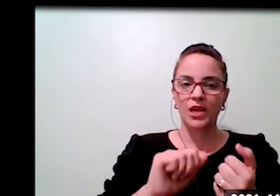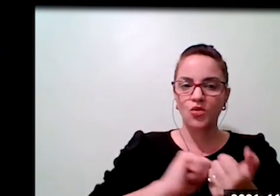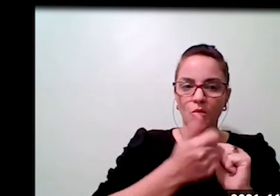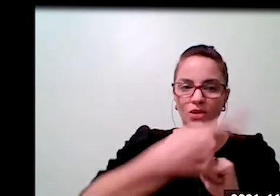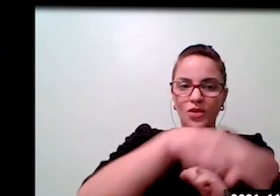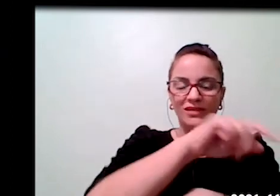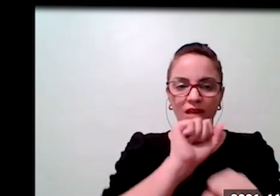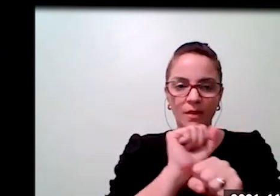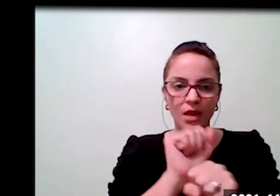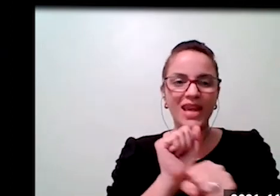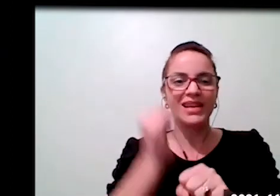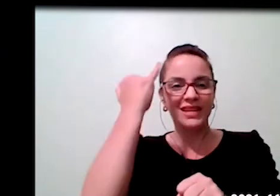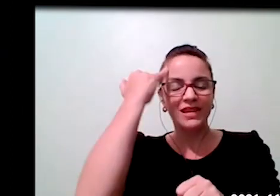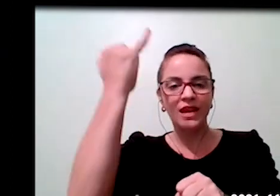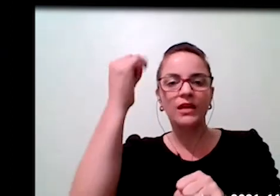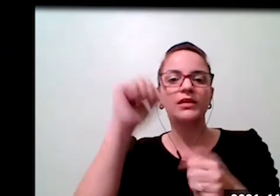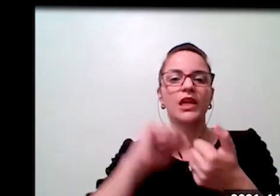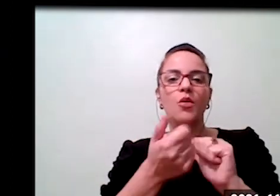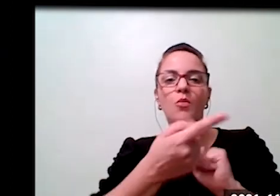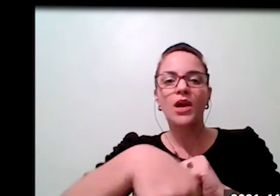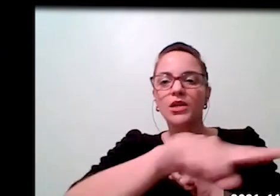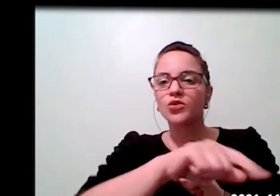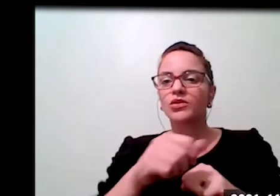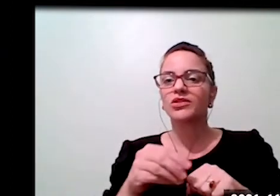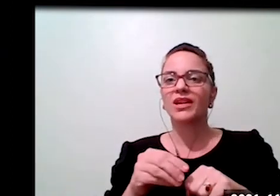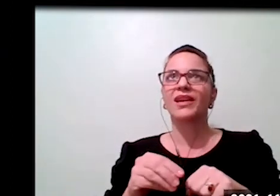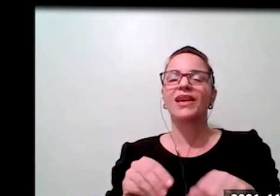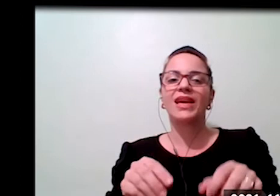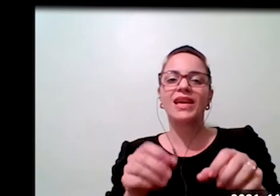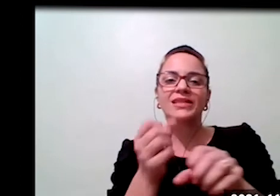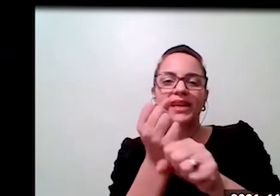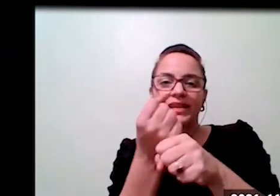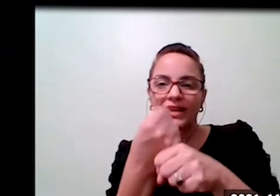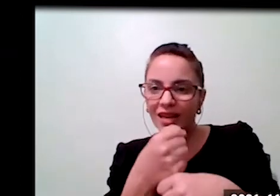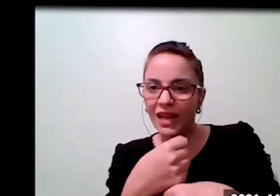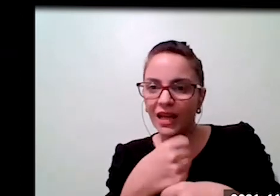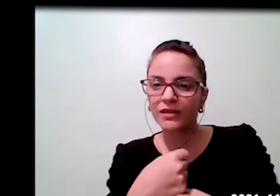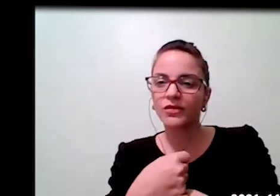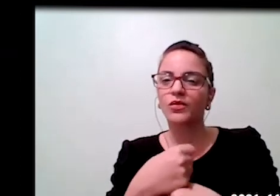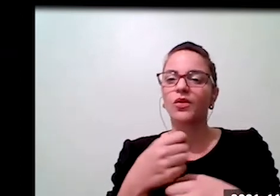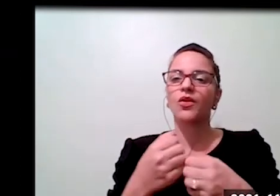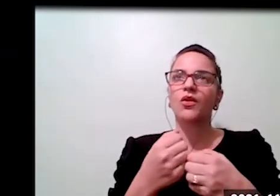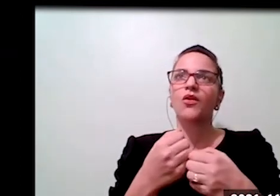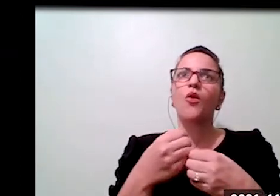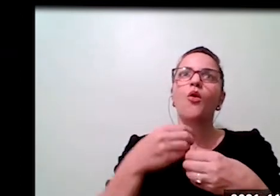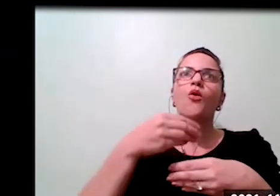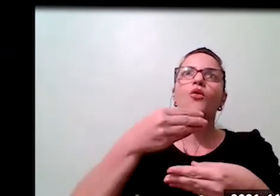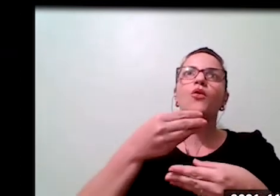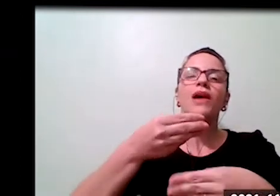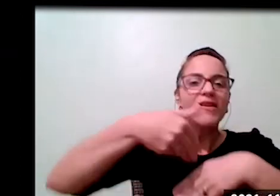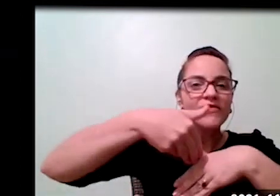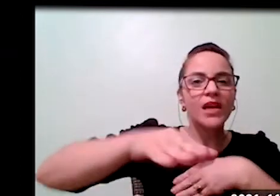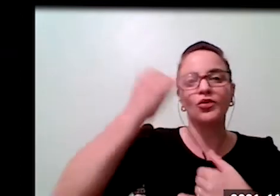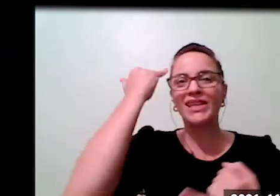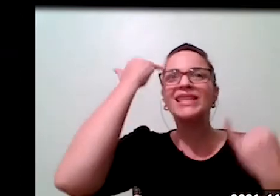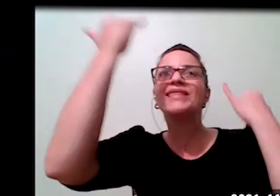idea of providing a somersault, a creative exchange of ideas that makes sure that some of